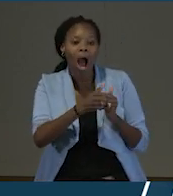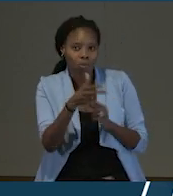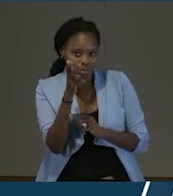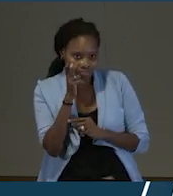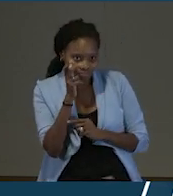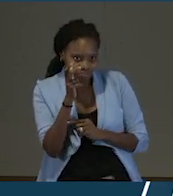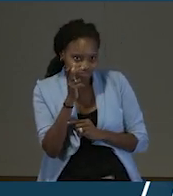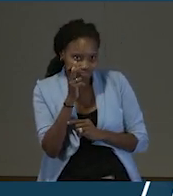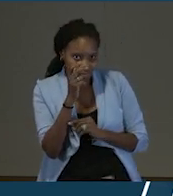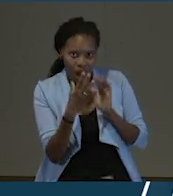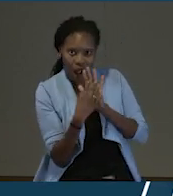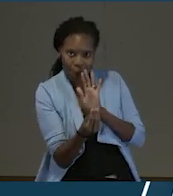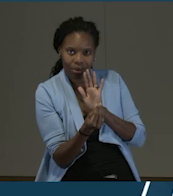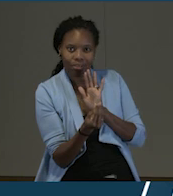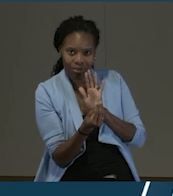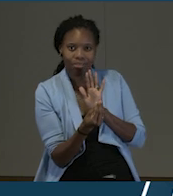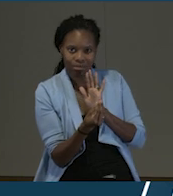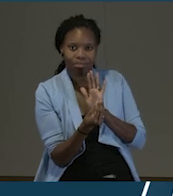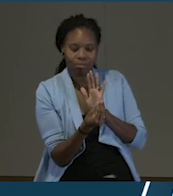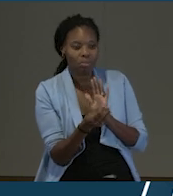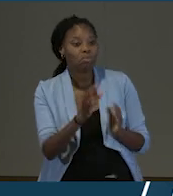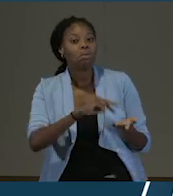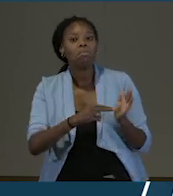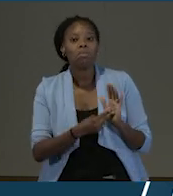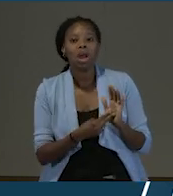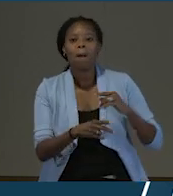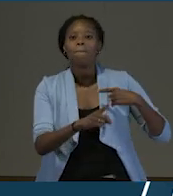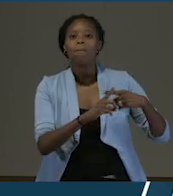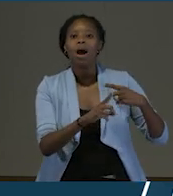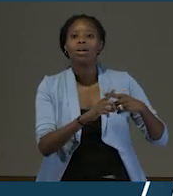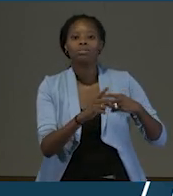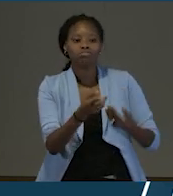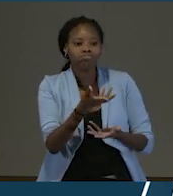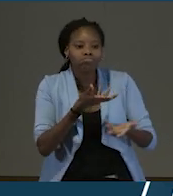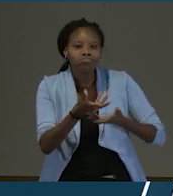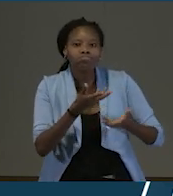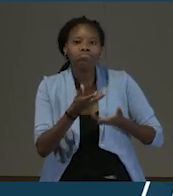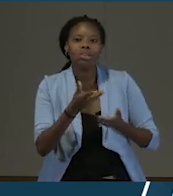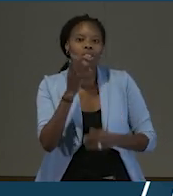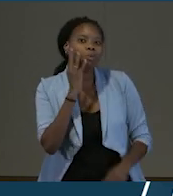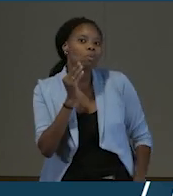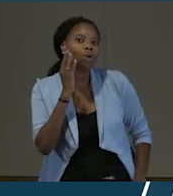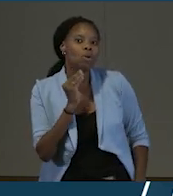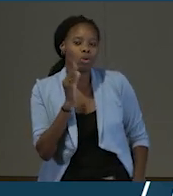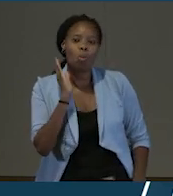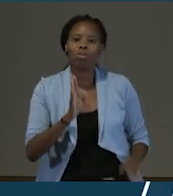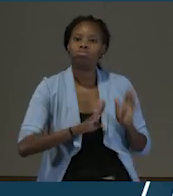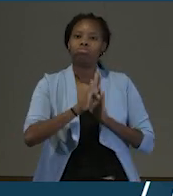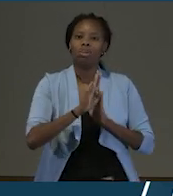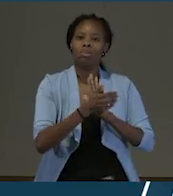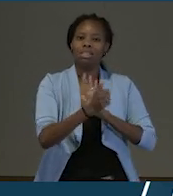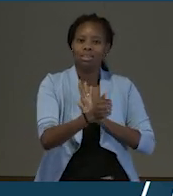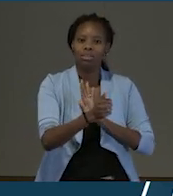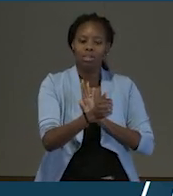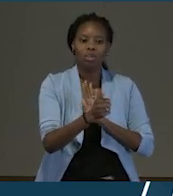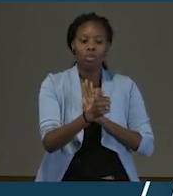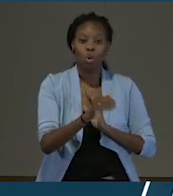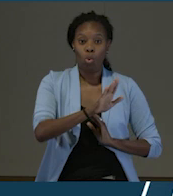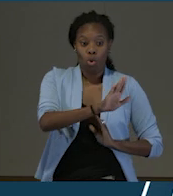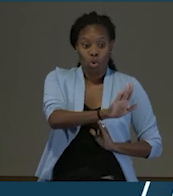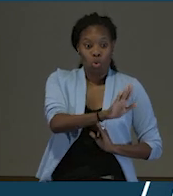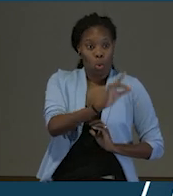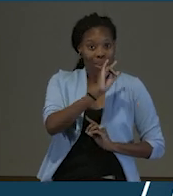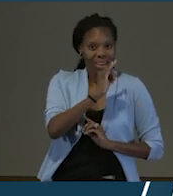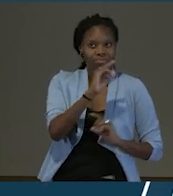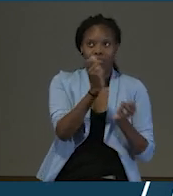our responsibility to model those positive interactions and appropriate social skills. So think about where your child is at. Do